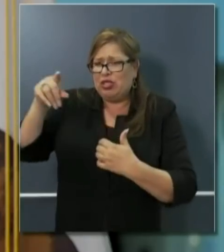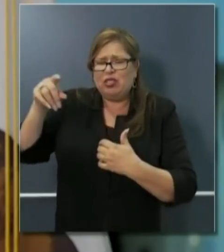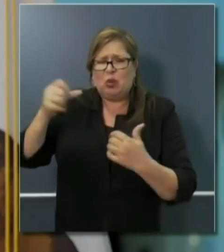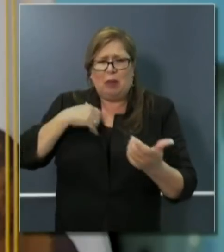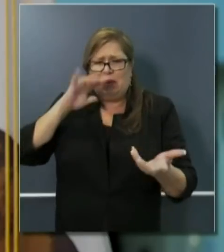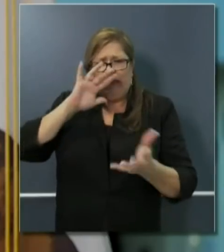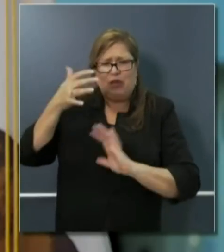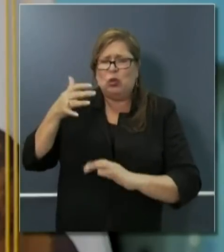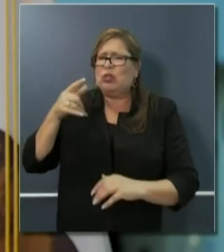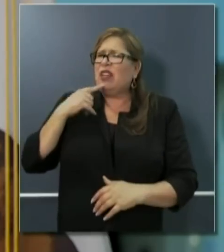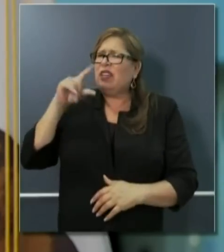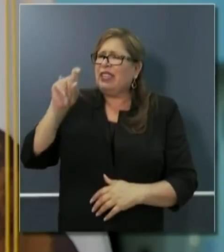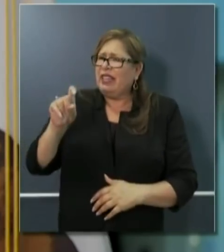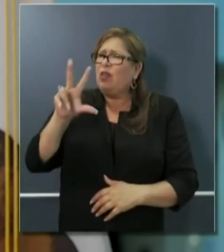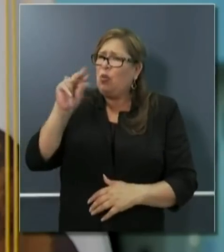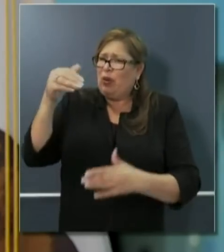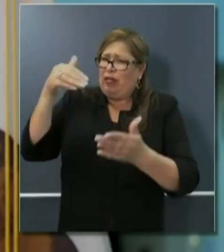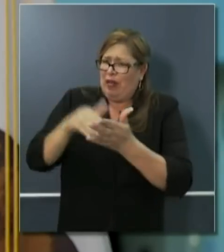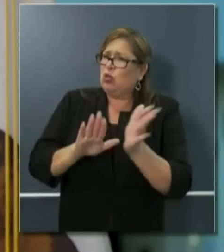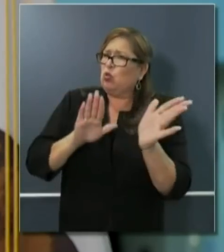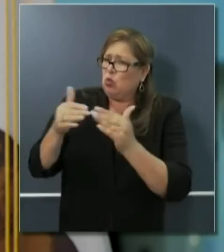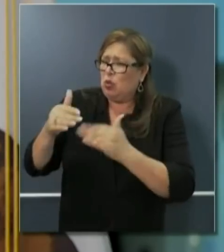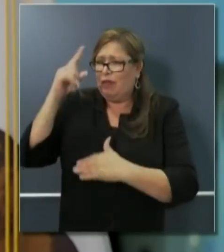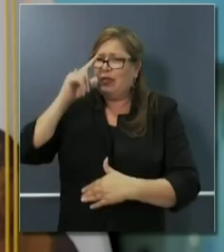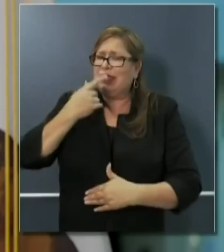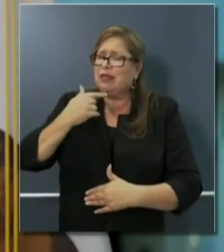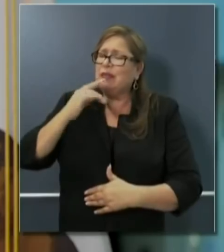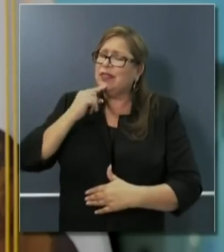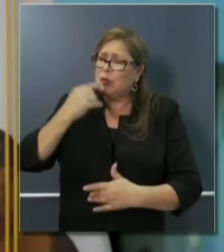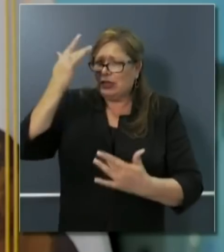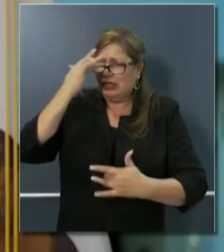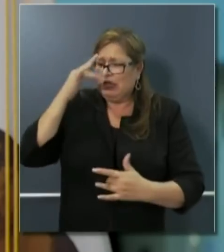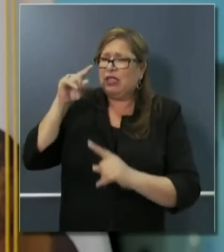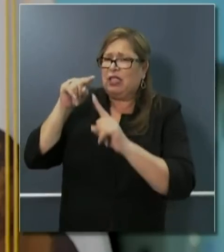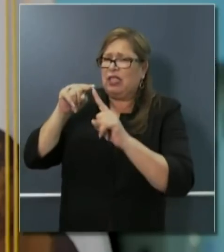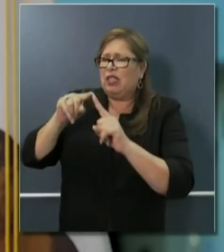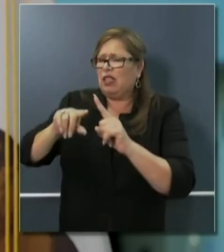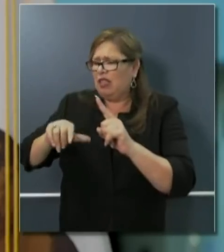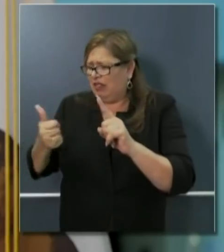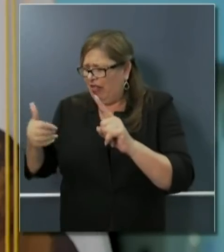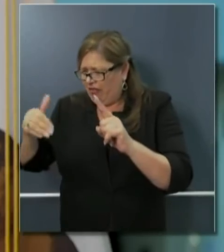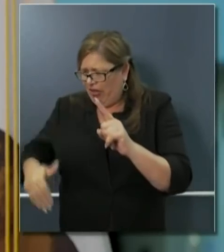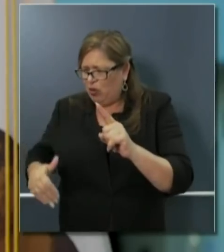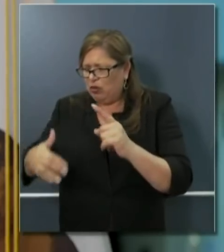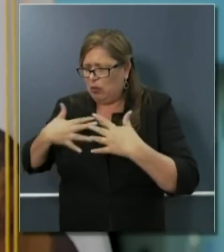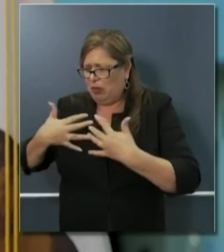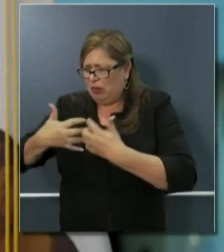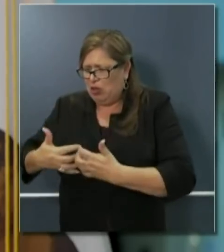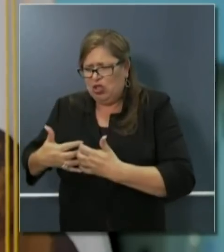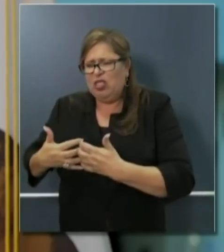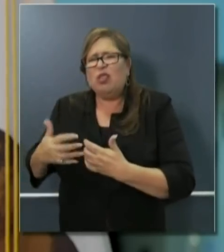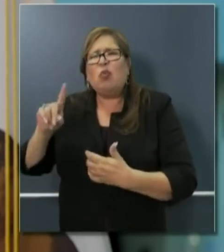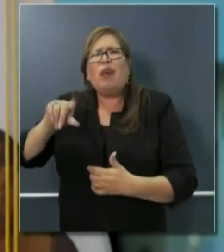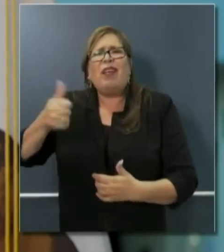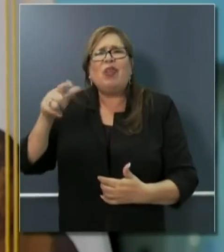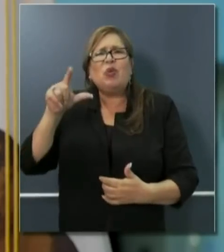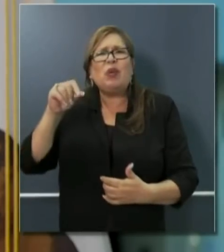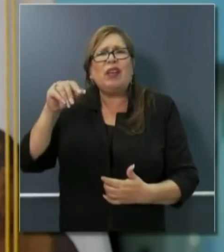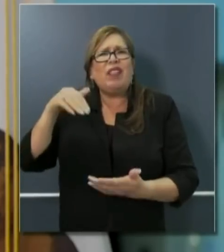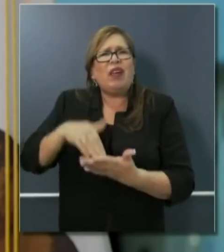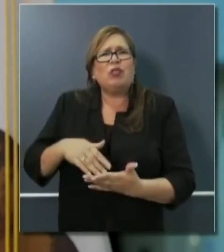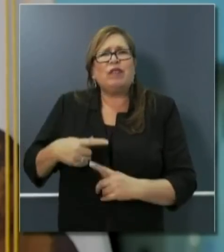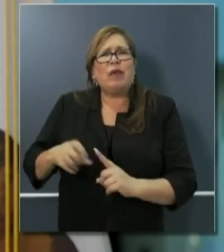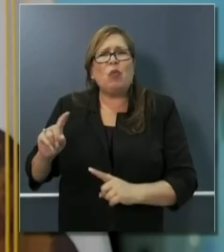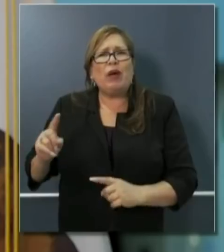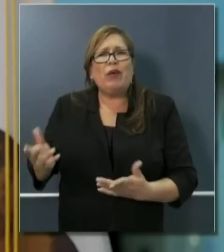rooms with ventilators, but we're only trying to get 10,000, where do those other 20,000 come from? Yeah, and it's the same question you can ask on the